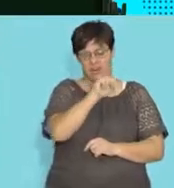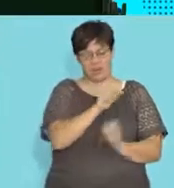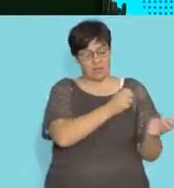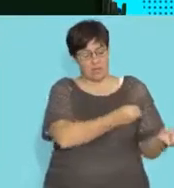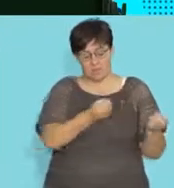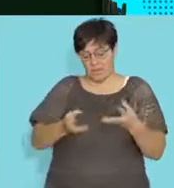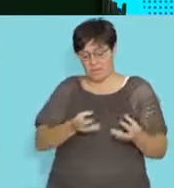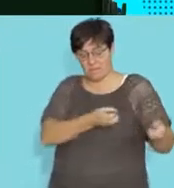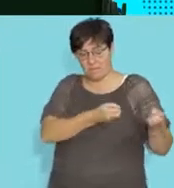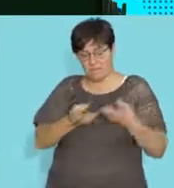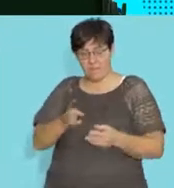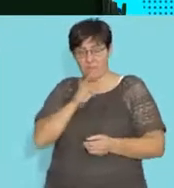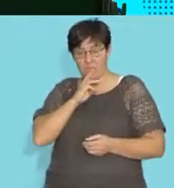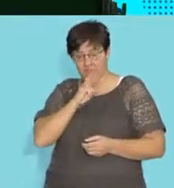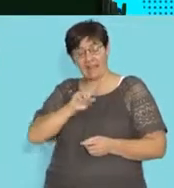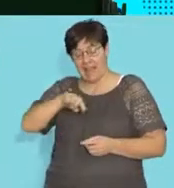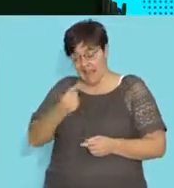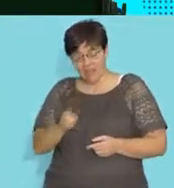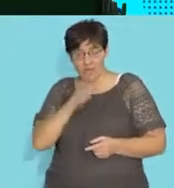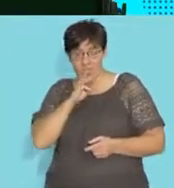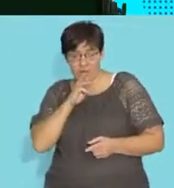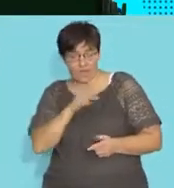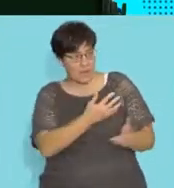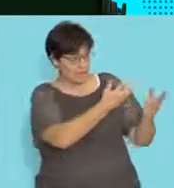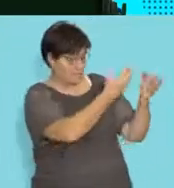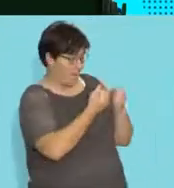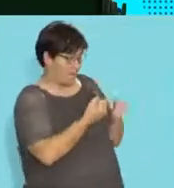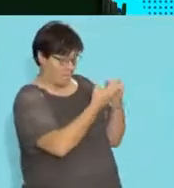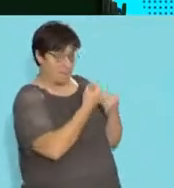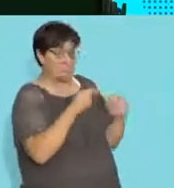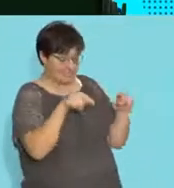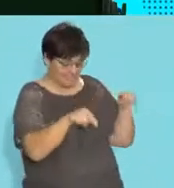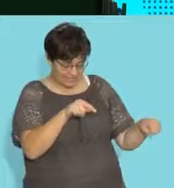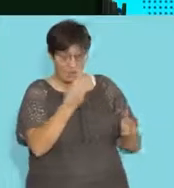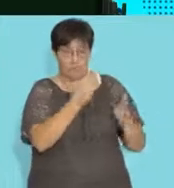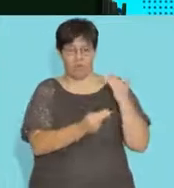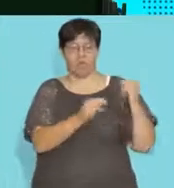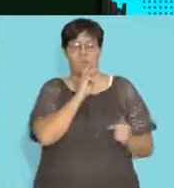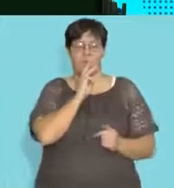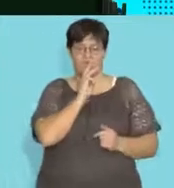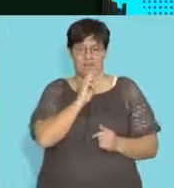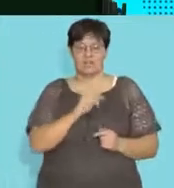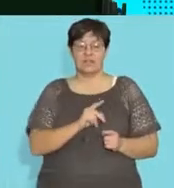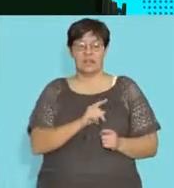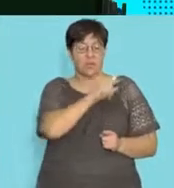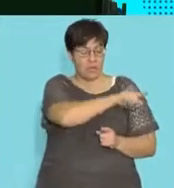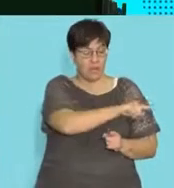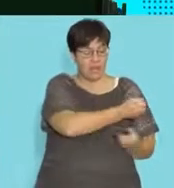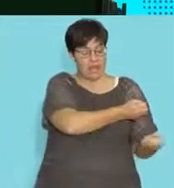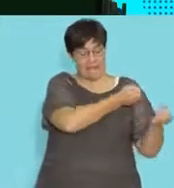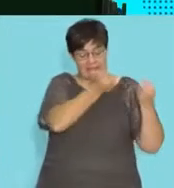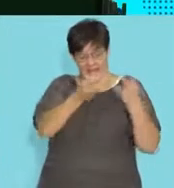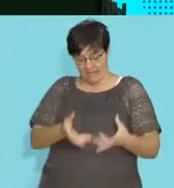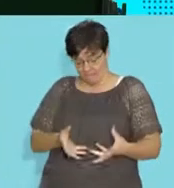said auto-ionization of water is where water reacts with water and a proton